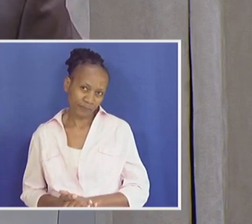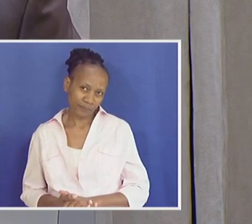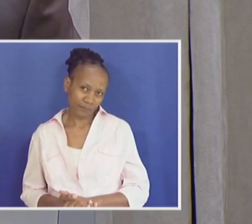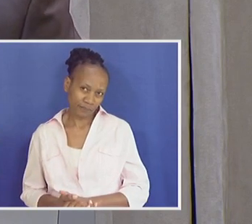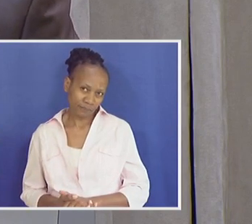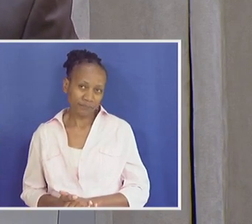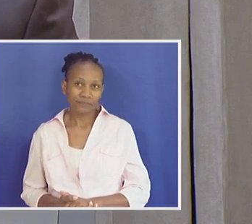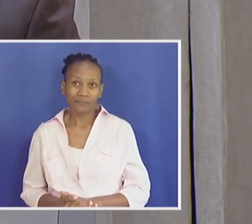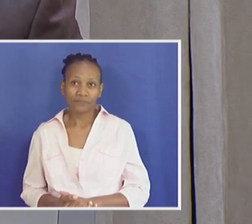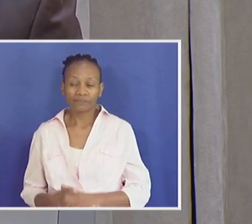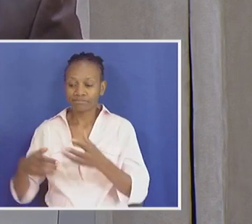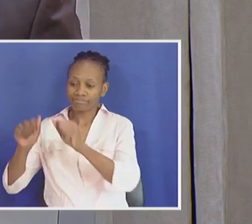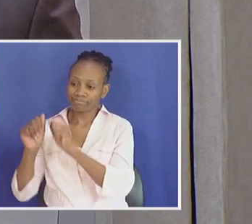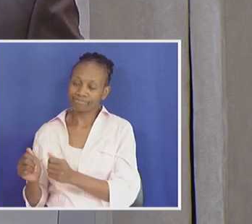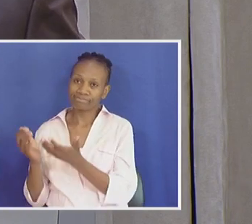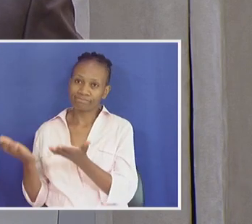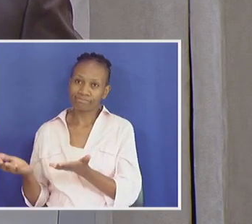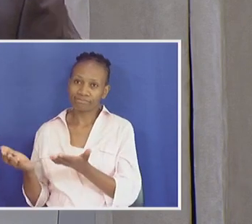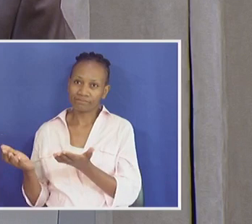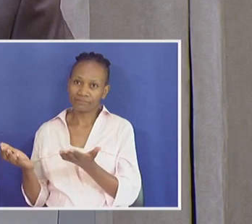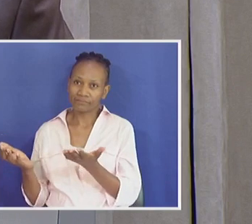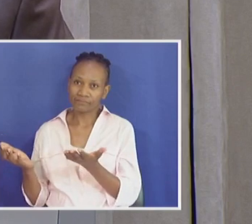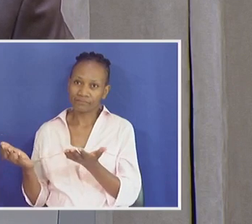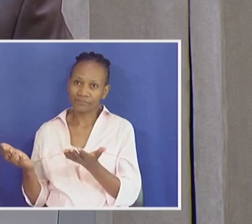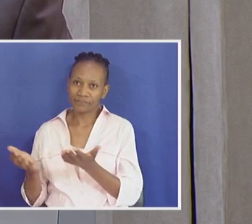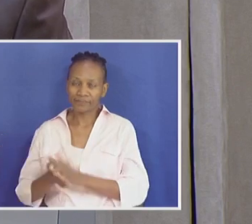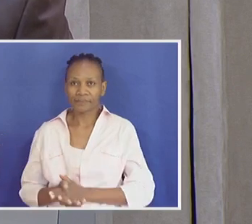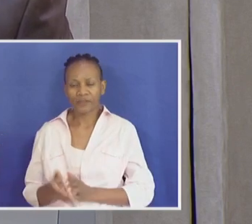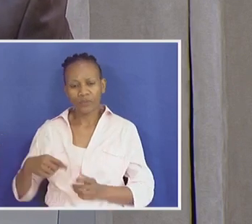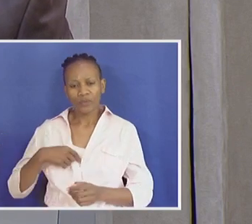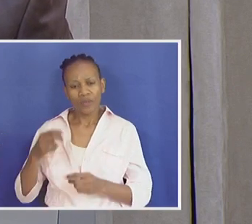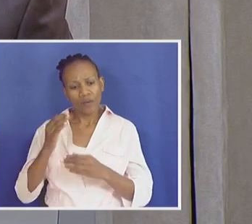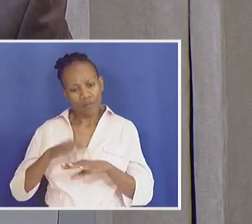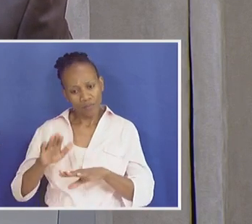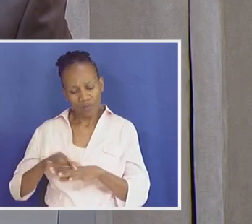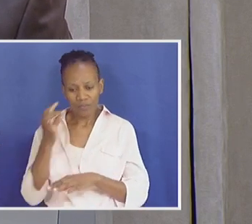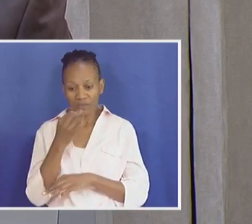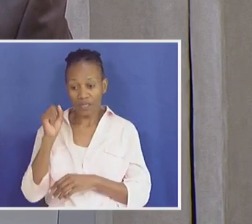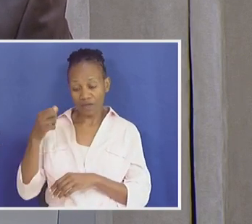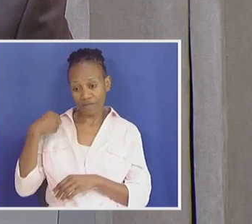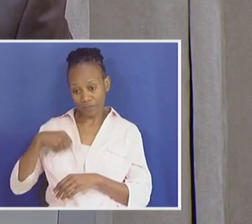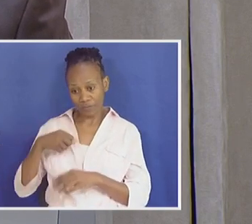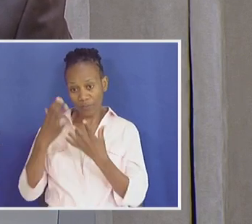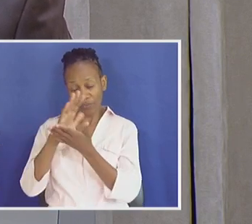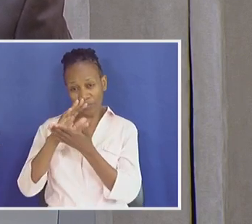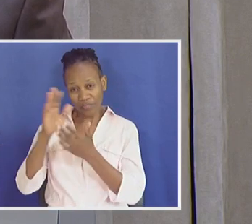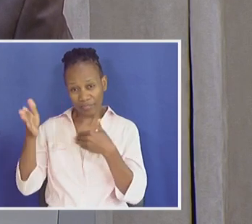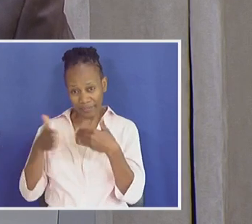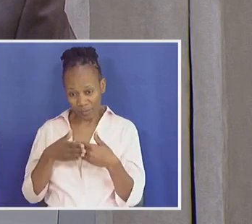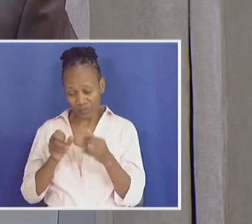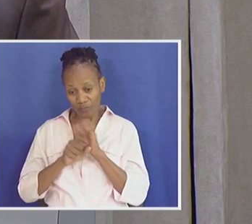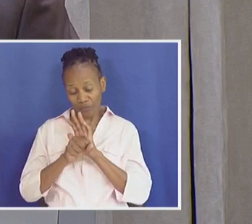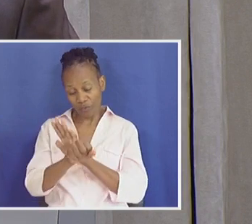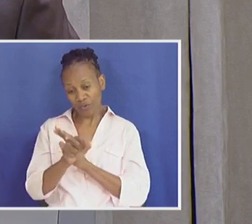such a step. Chairperson, the Constitution further states that if a municipal council is dissolved in terms of subsection